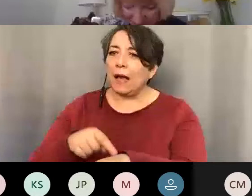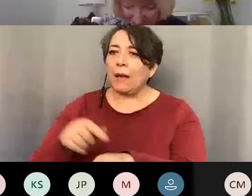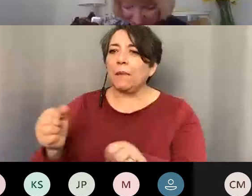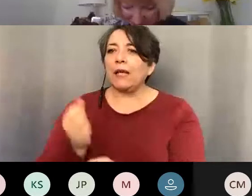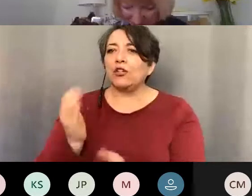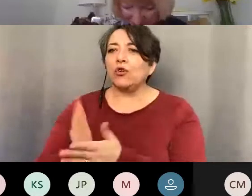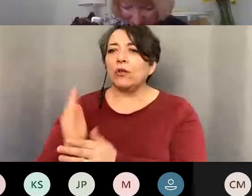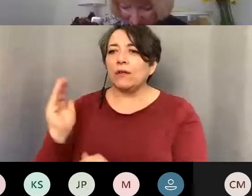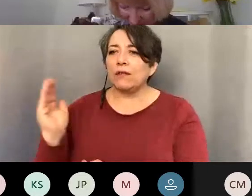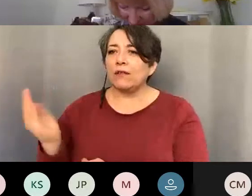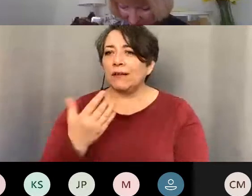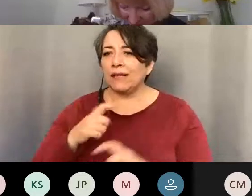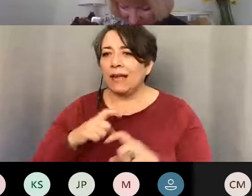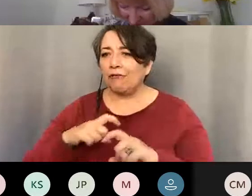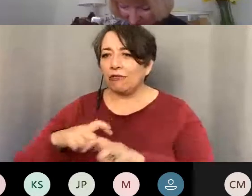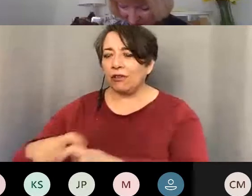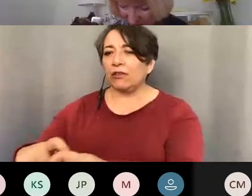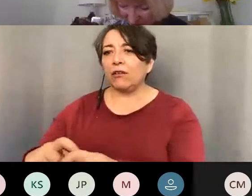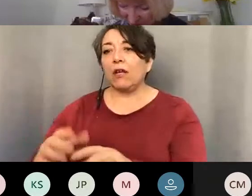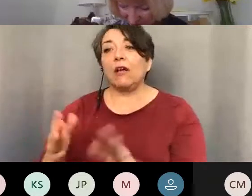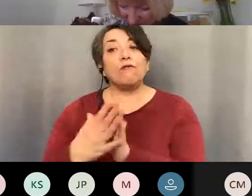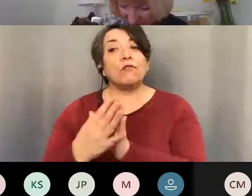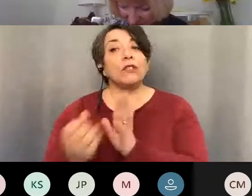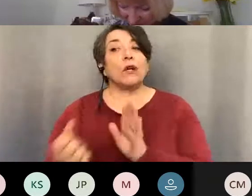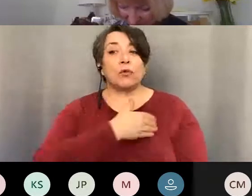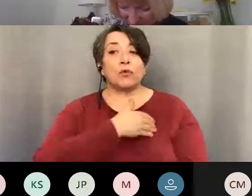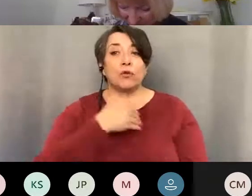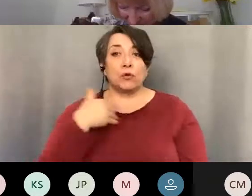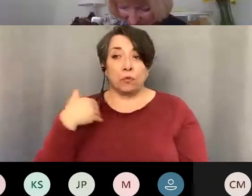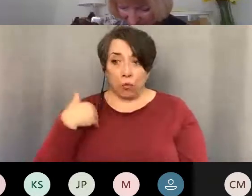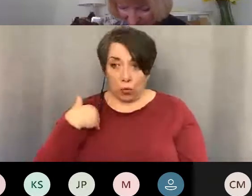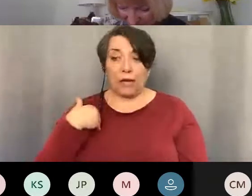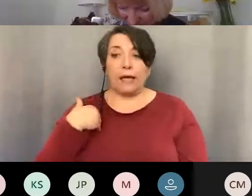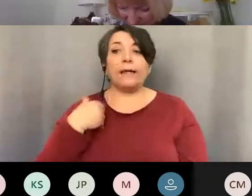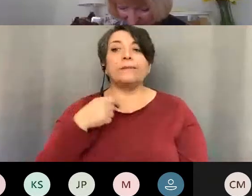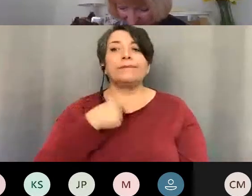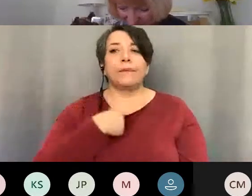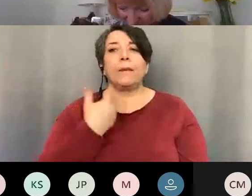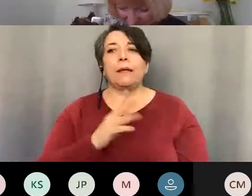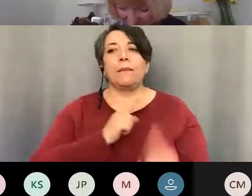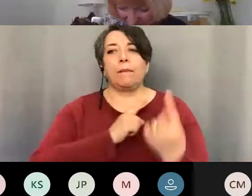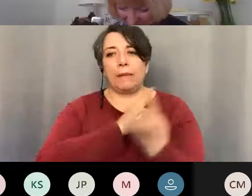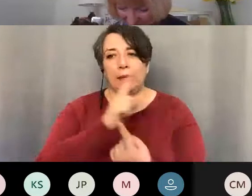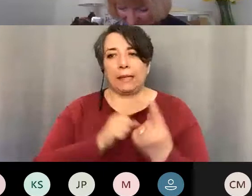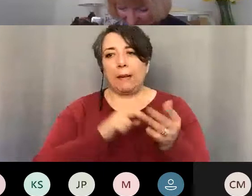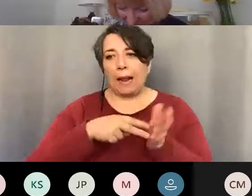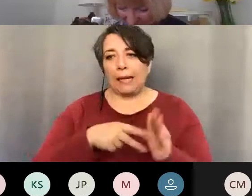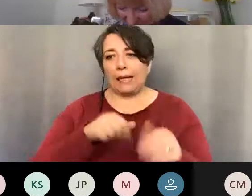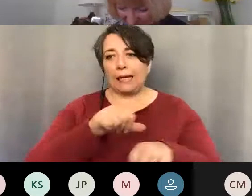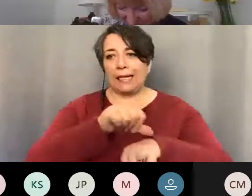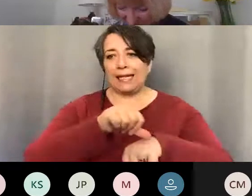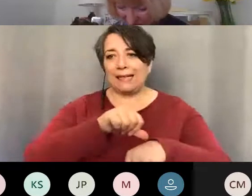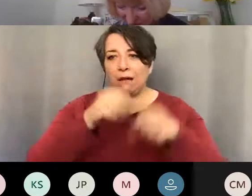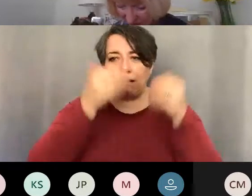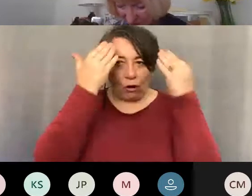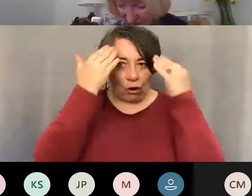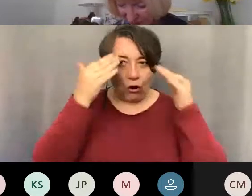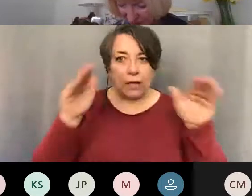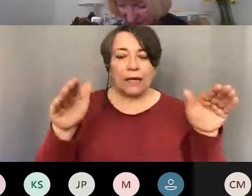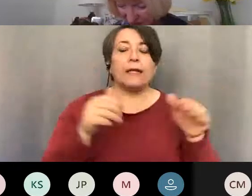I've come out of a conversation this morning where we were planning for the Easter holidays, and we've put additional, the consultants and the clinicians who